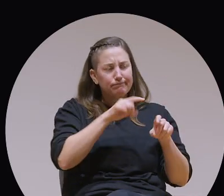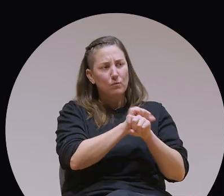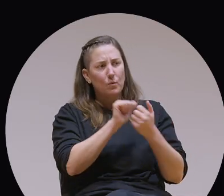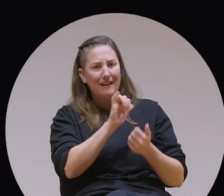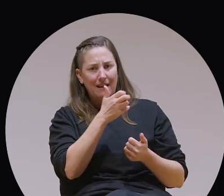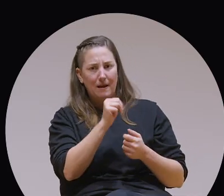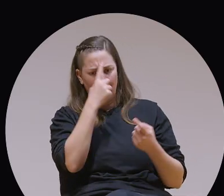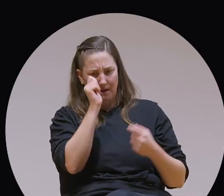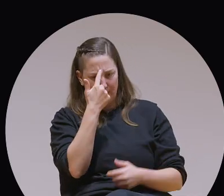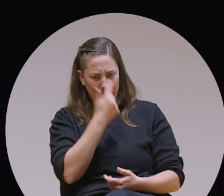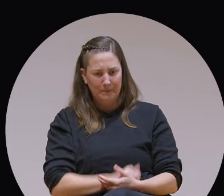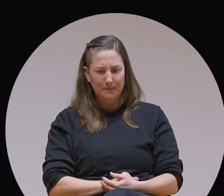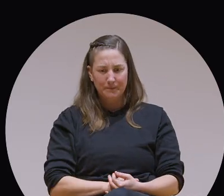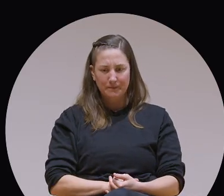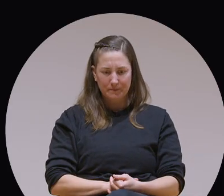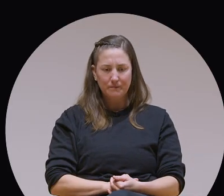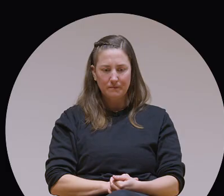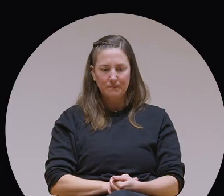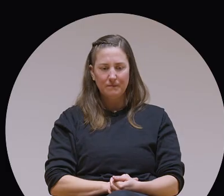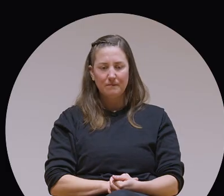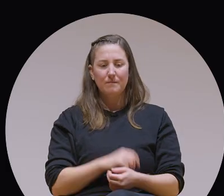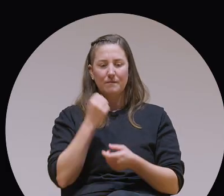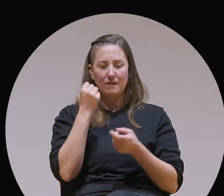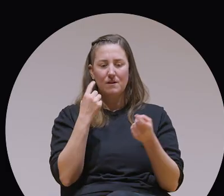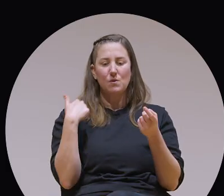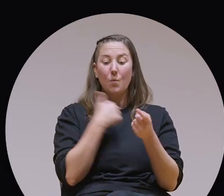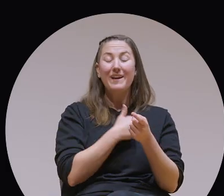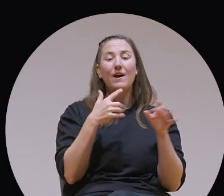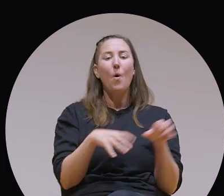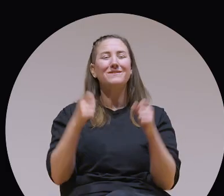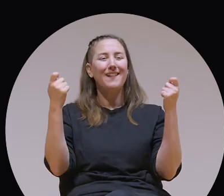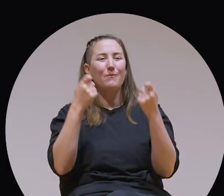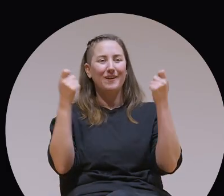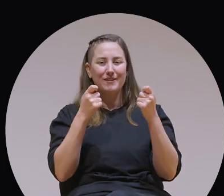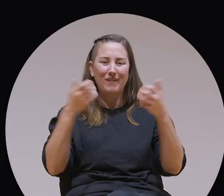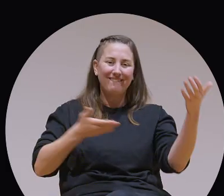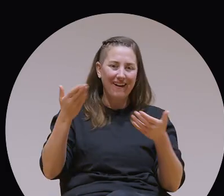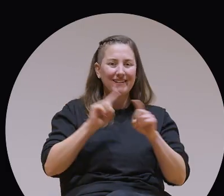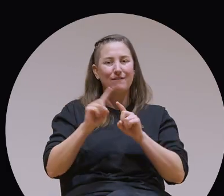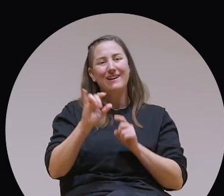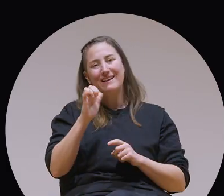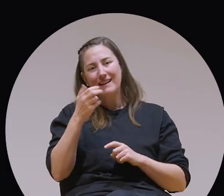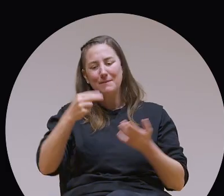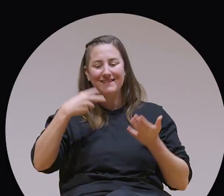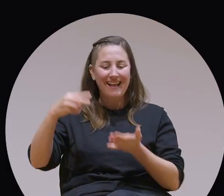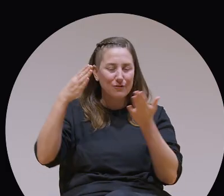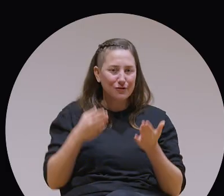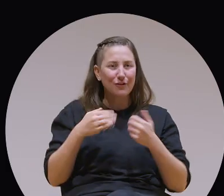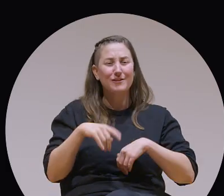And on that time, we had a great Yemeni ceremony, and we had Yemeni dancers loose in the Met, and it was a